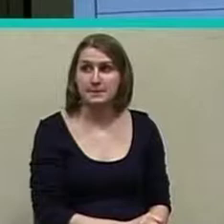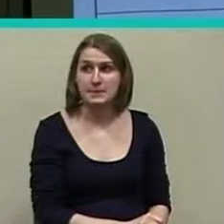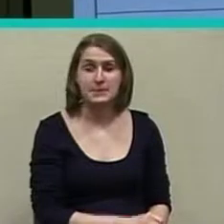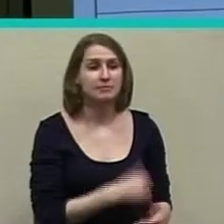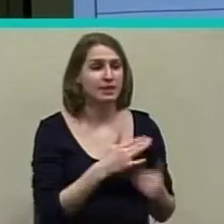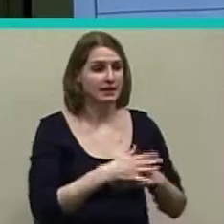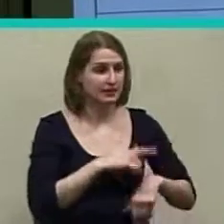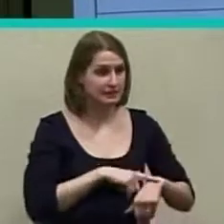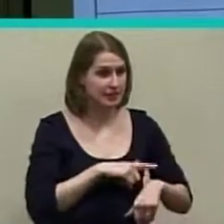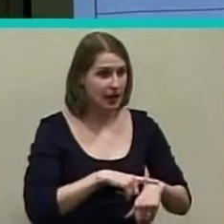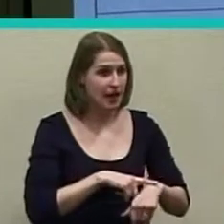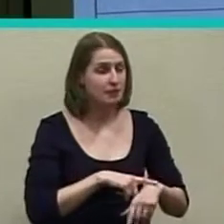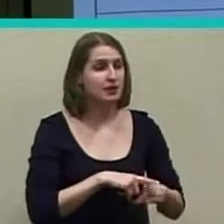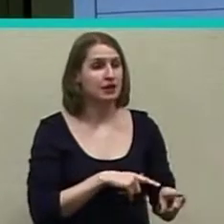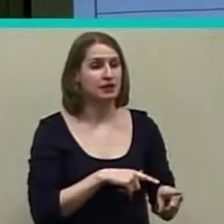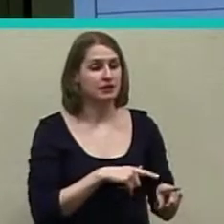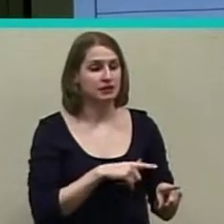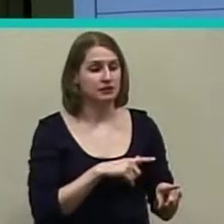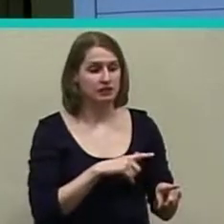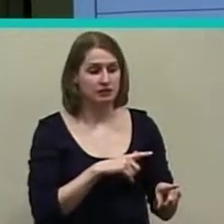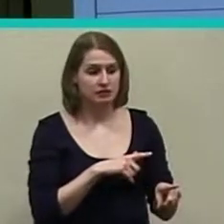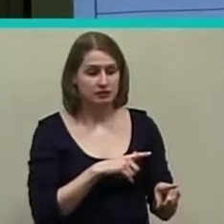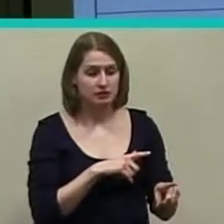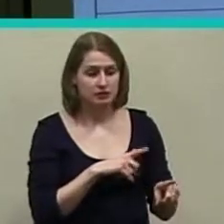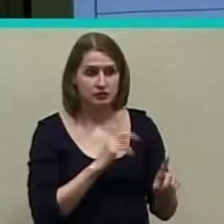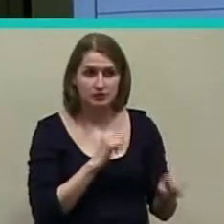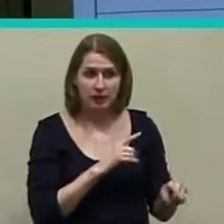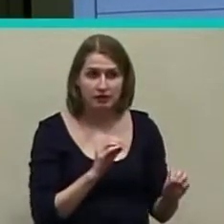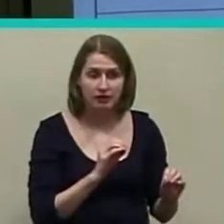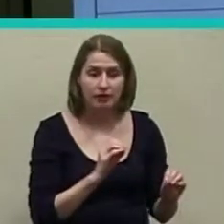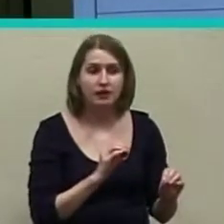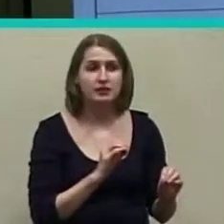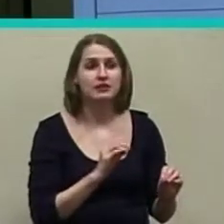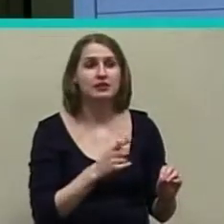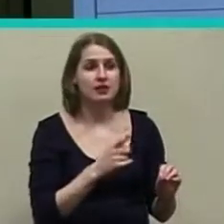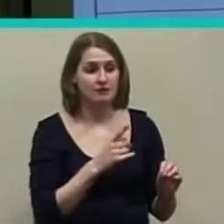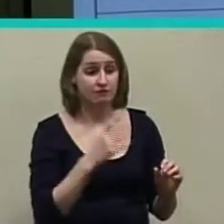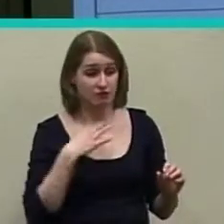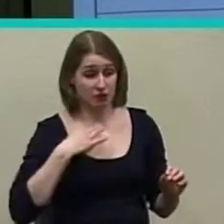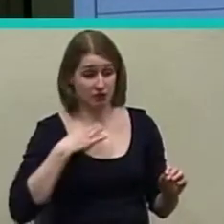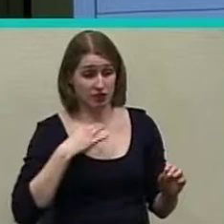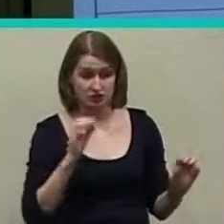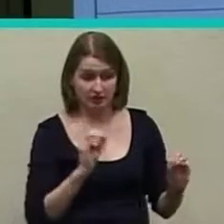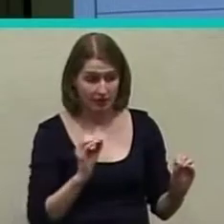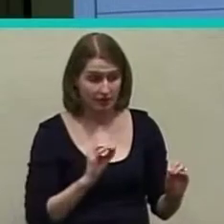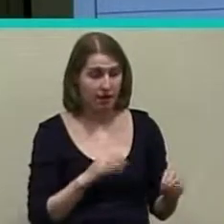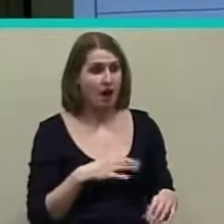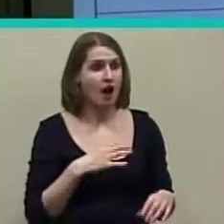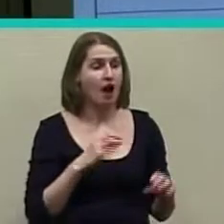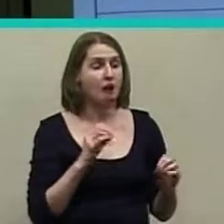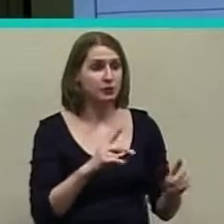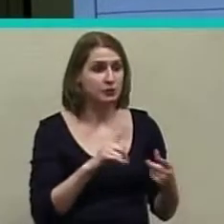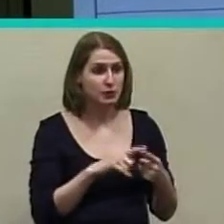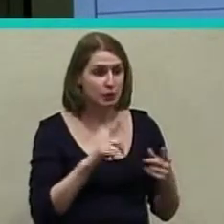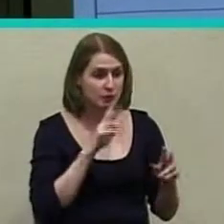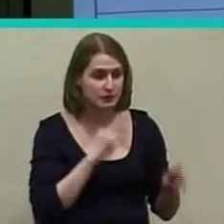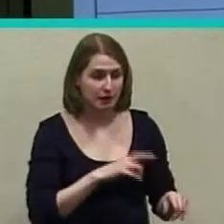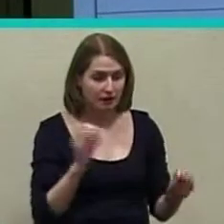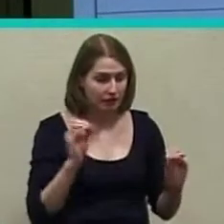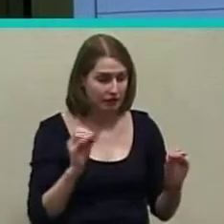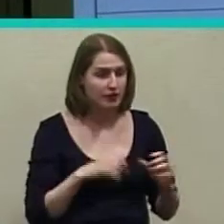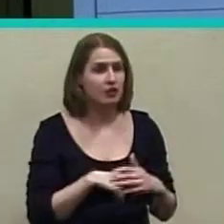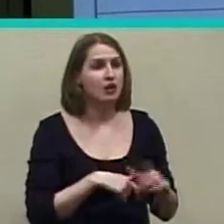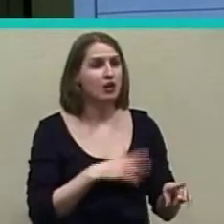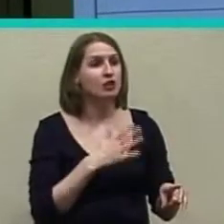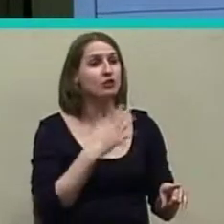Next time he calls, opportunity to respond, nothing. Opportunity to respond, he volunteers, nothing. Opportunity to respond, nothing. Opportunity to respond, calls out, he's